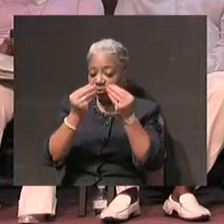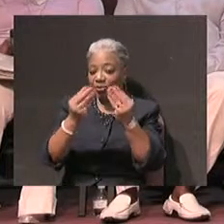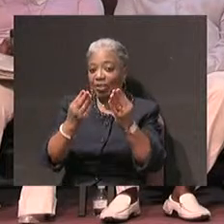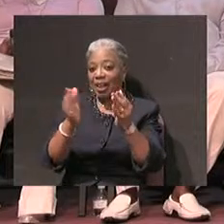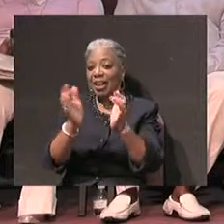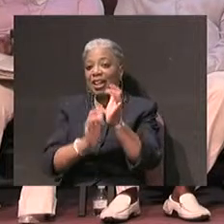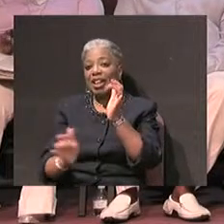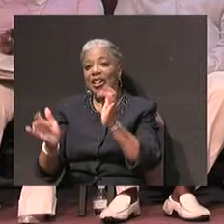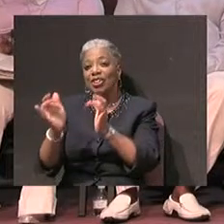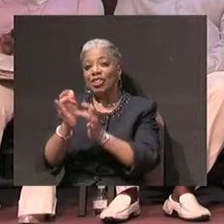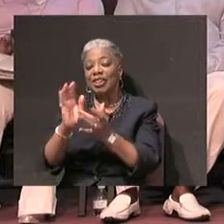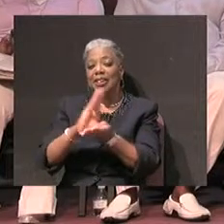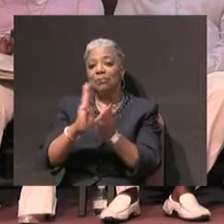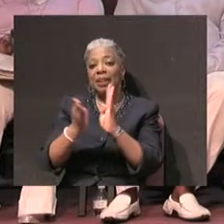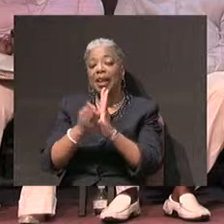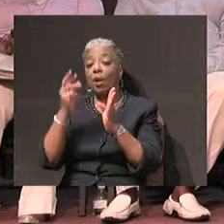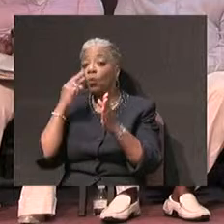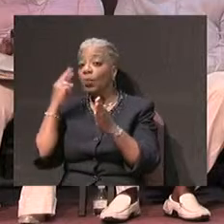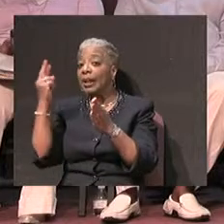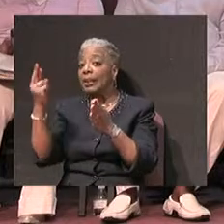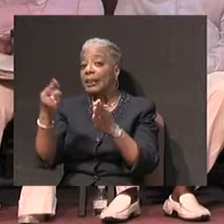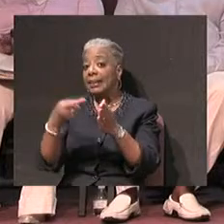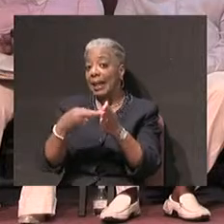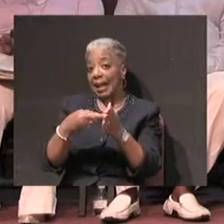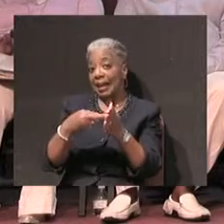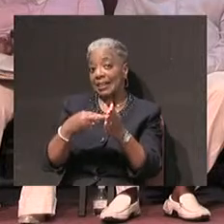was recognized by them when he broke bread.